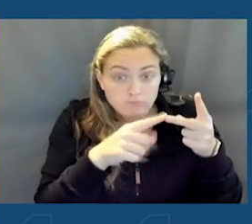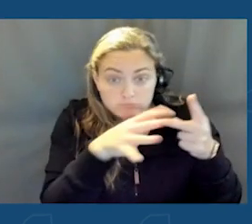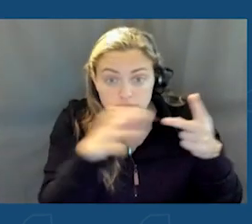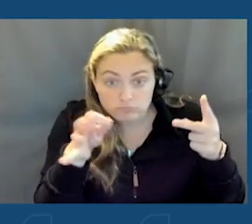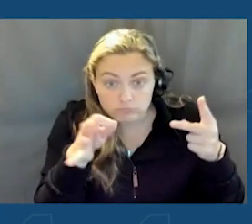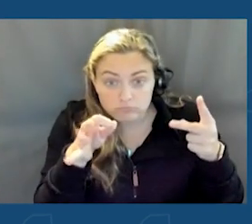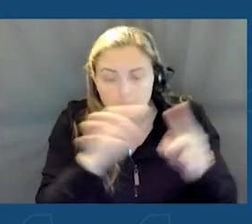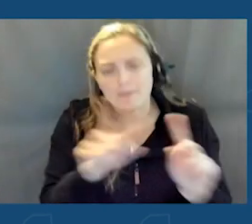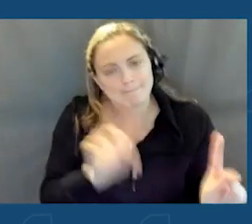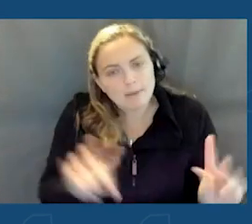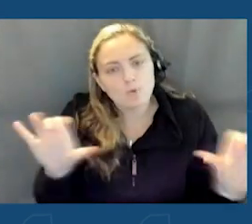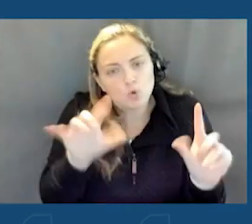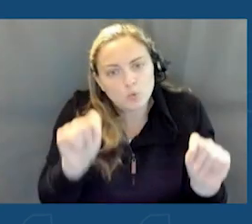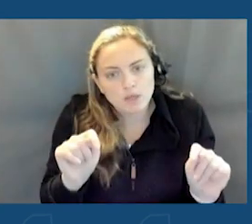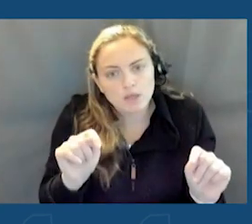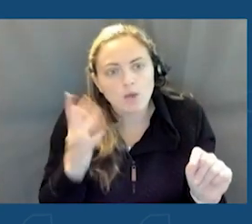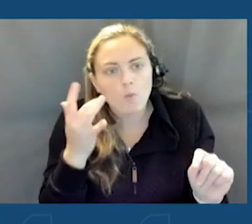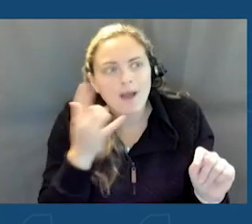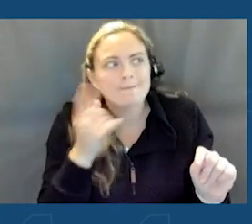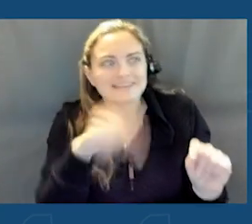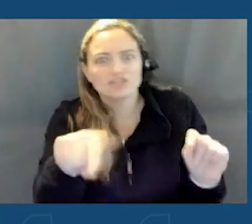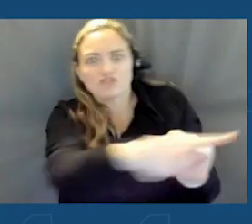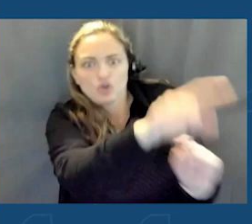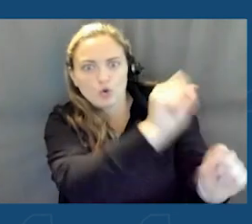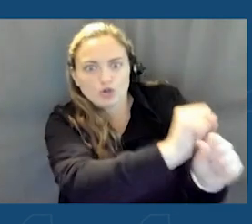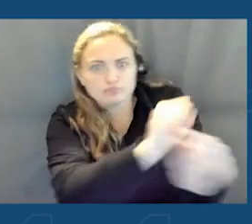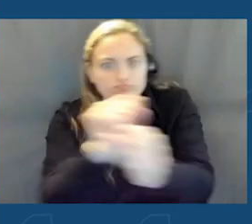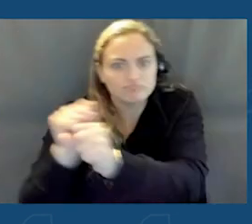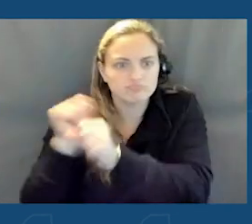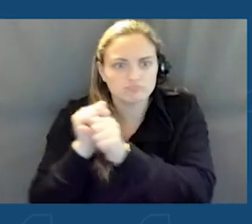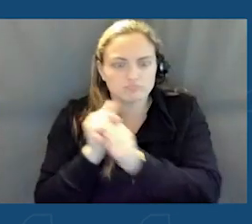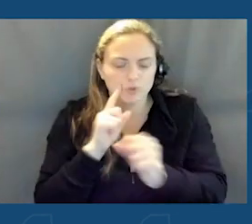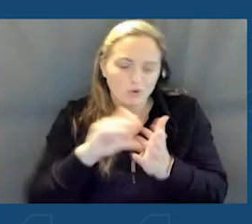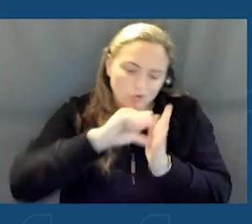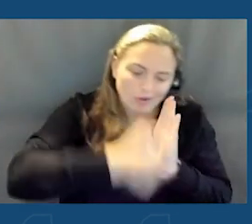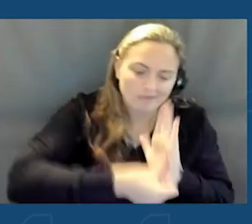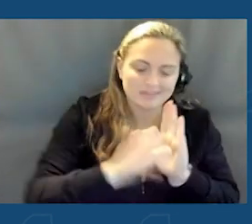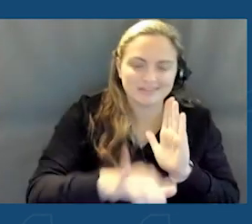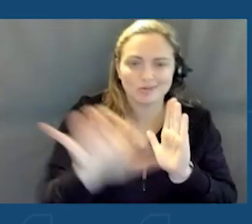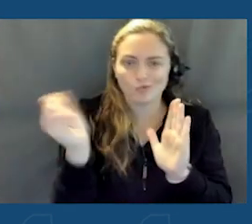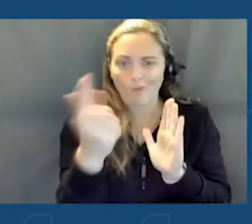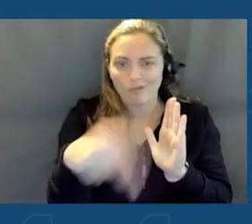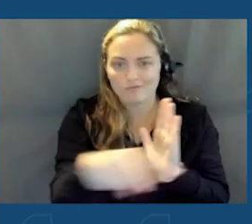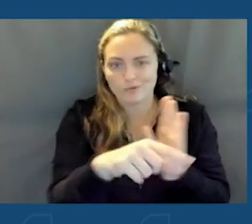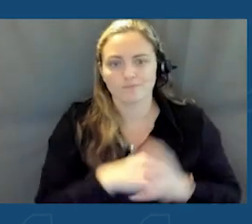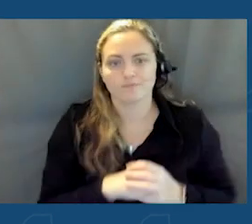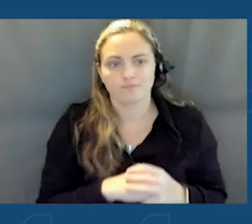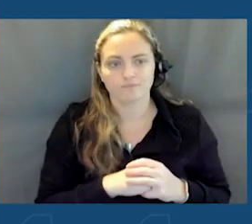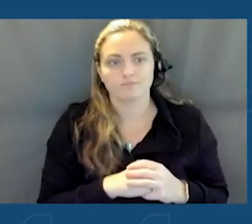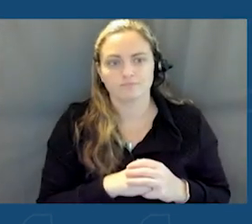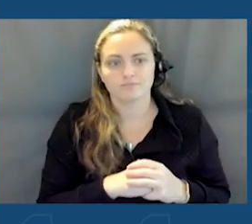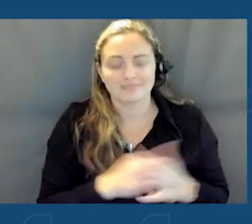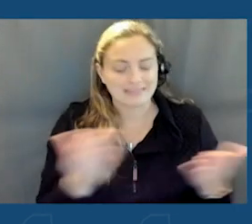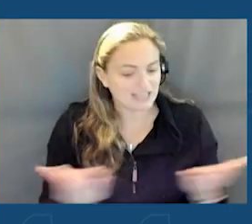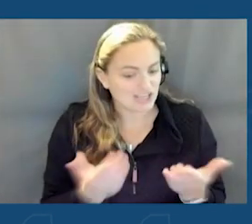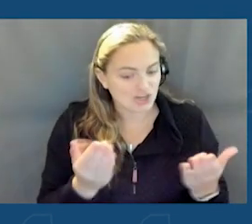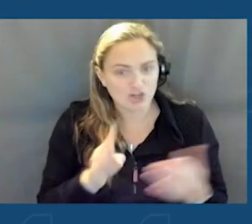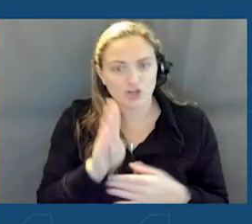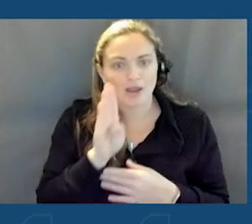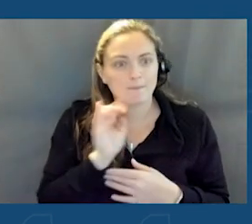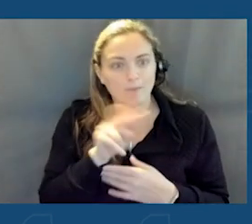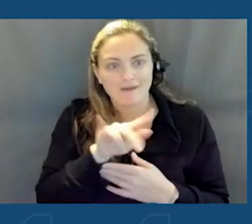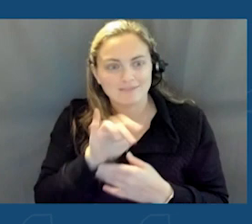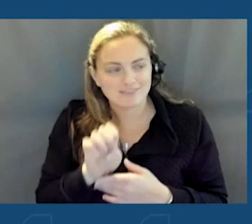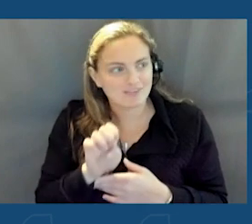it because of what you're doing. I wanted to reinforce that to all of you here today. So to all of you at Vivo, Brownsville in, violence out.